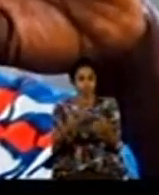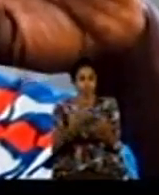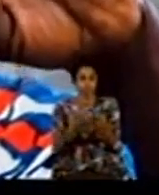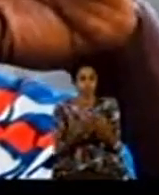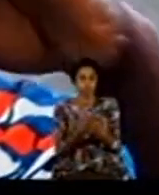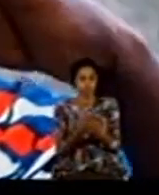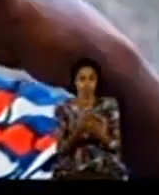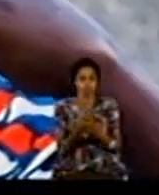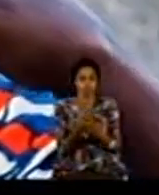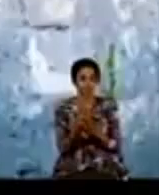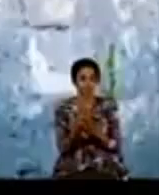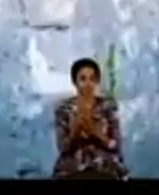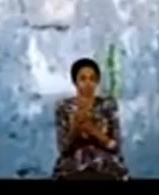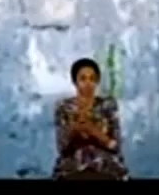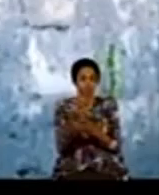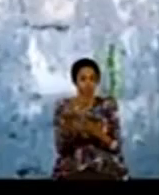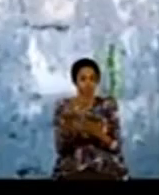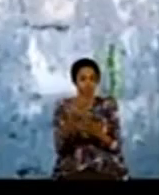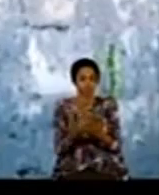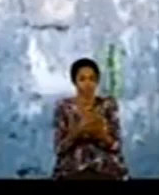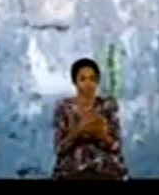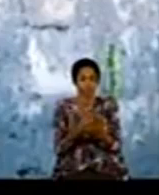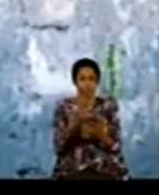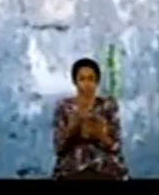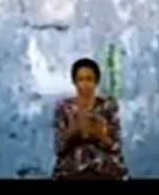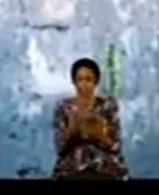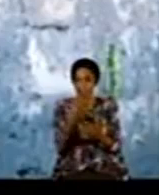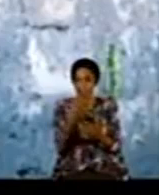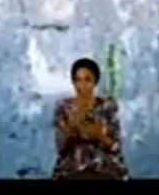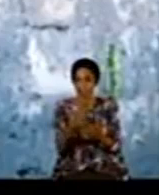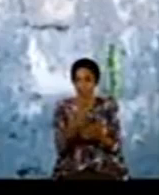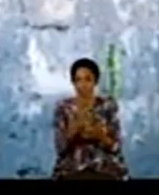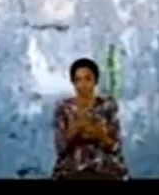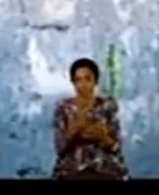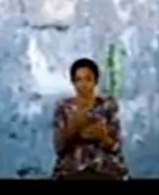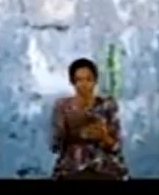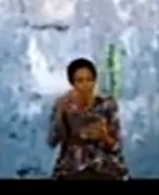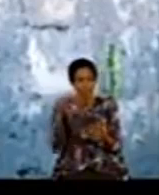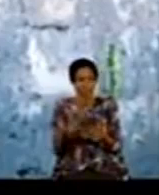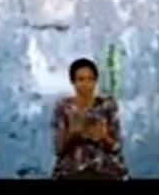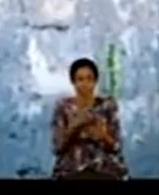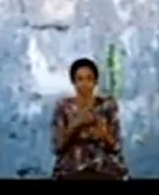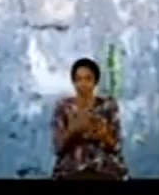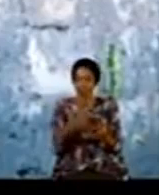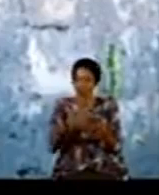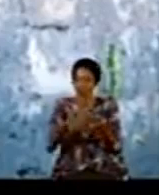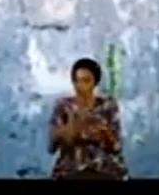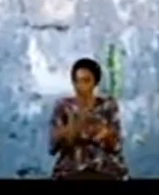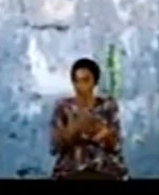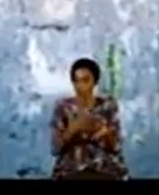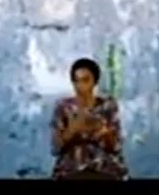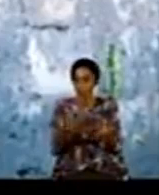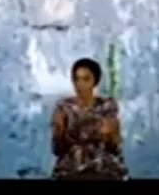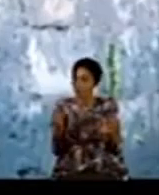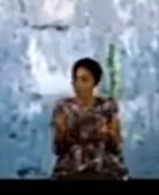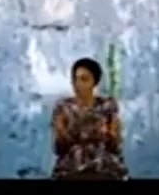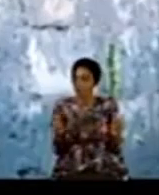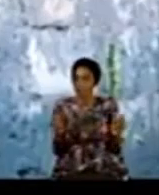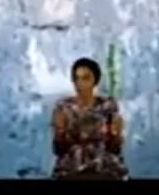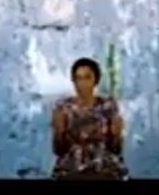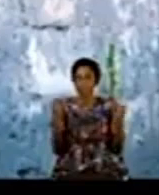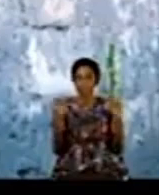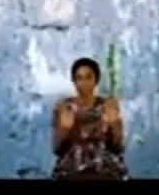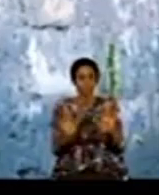growing. The finger started showing. I called her again, I emphasized. Then she came, checked on me. Then she jumped to say, praise the